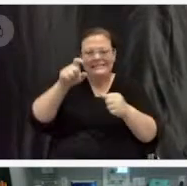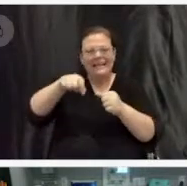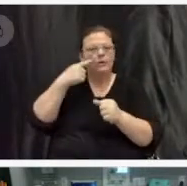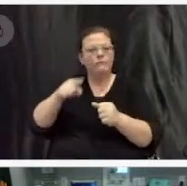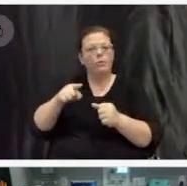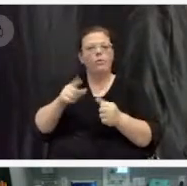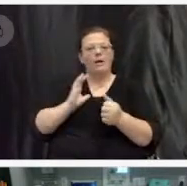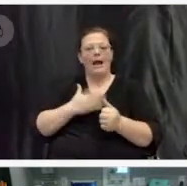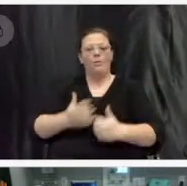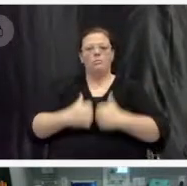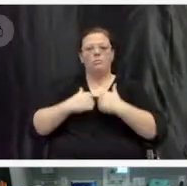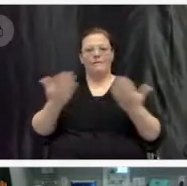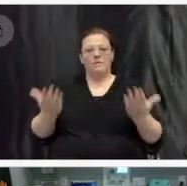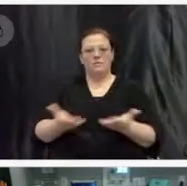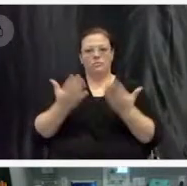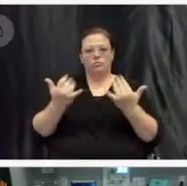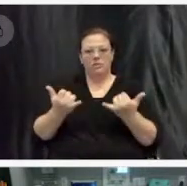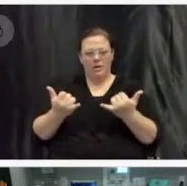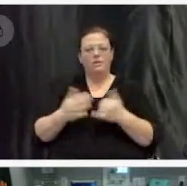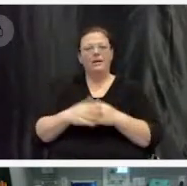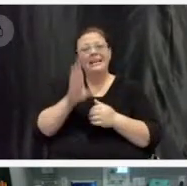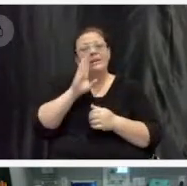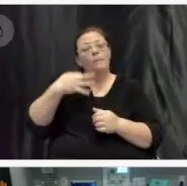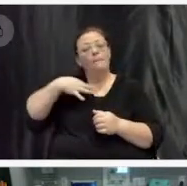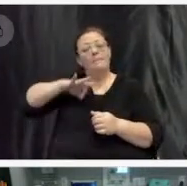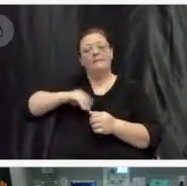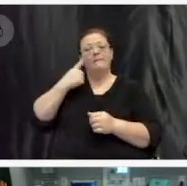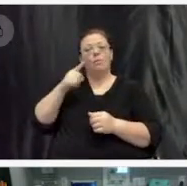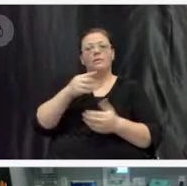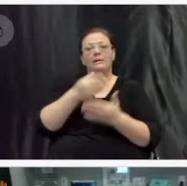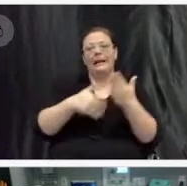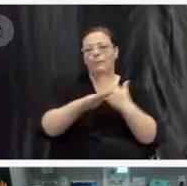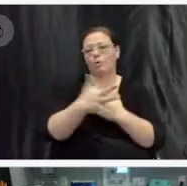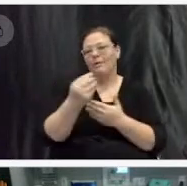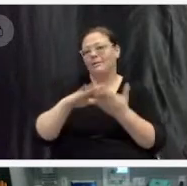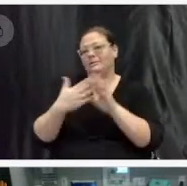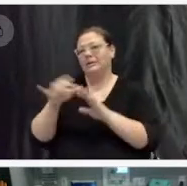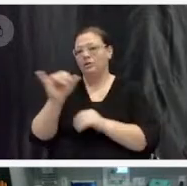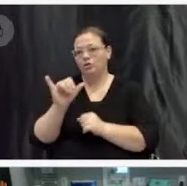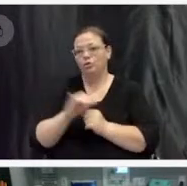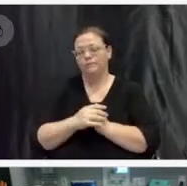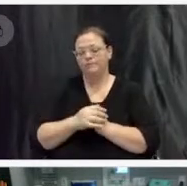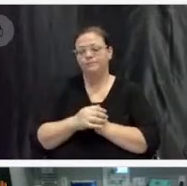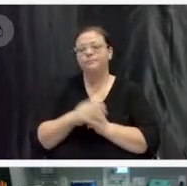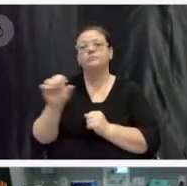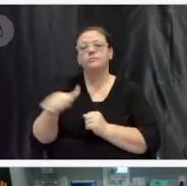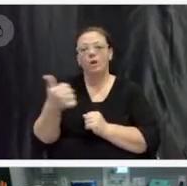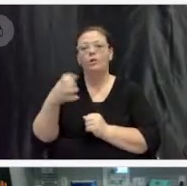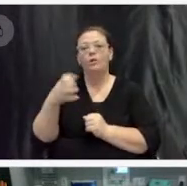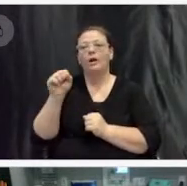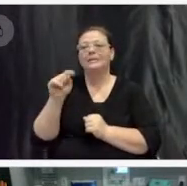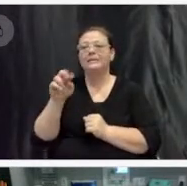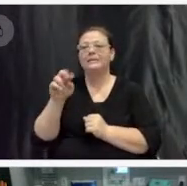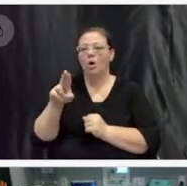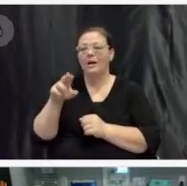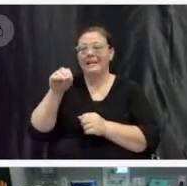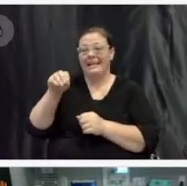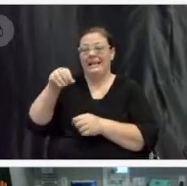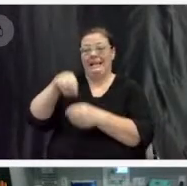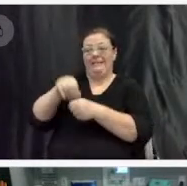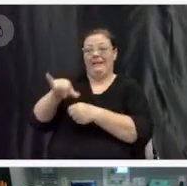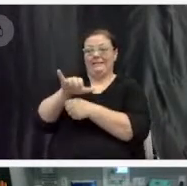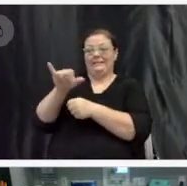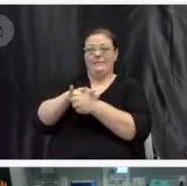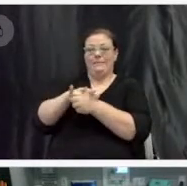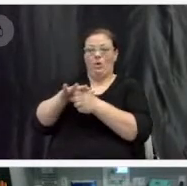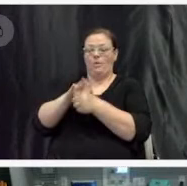and if managed correctly, can have huge benefits for the neighborhood and for the city. There are other STRs in this very same area that may not be